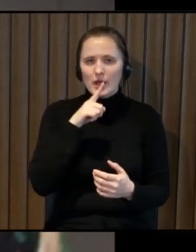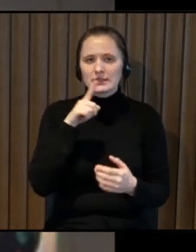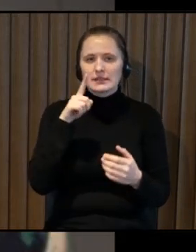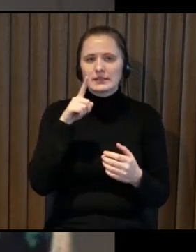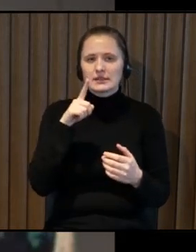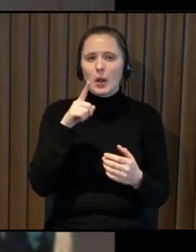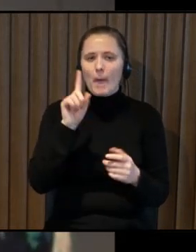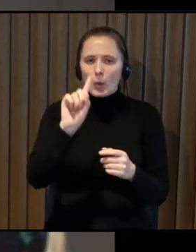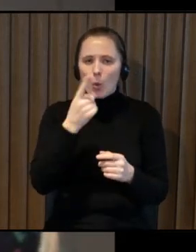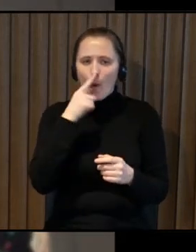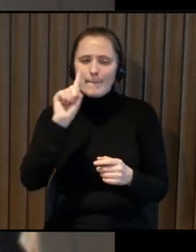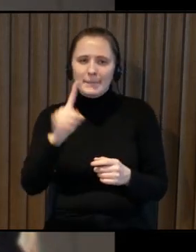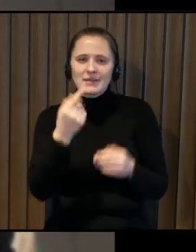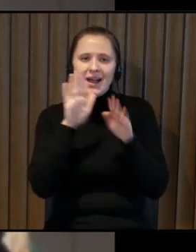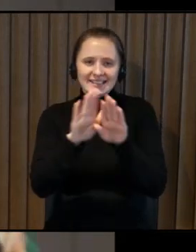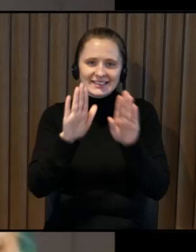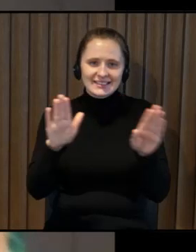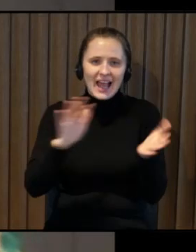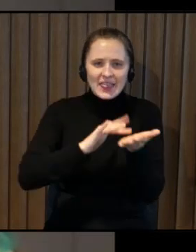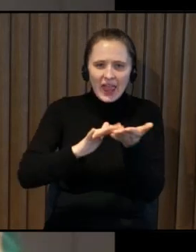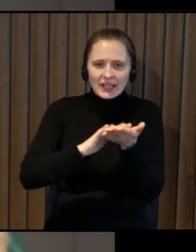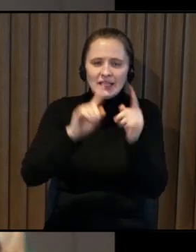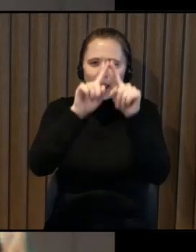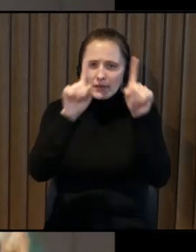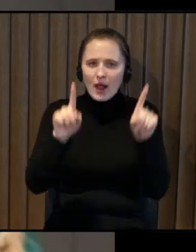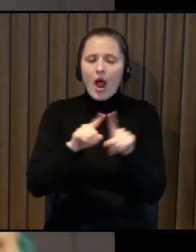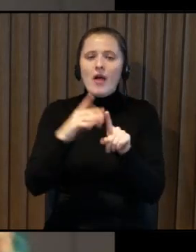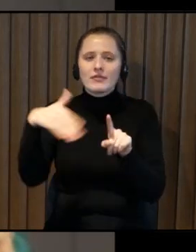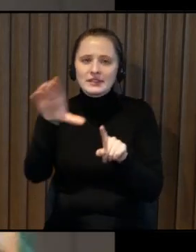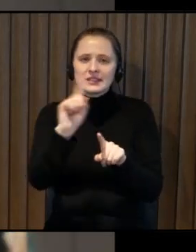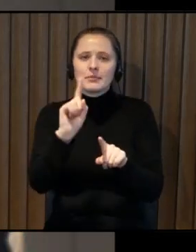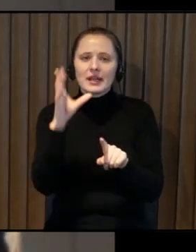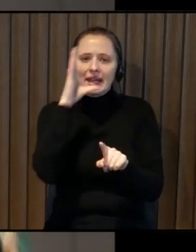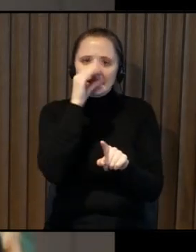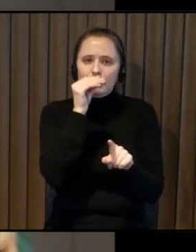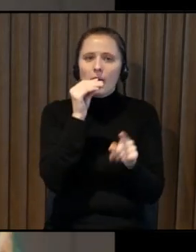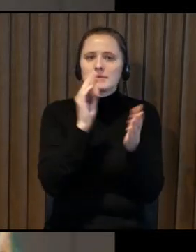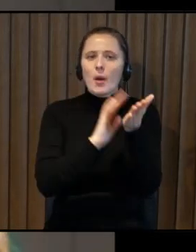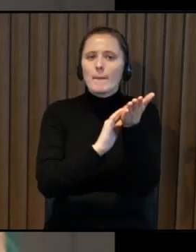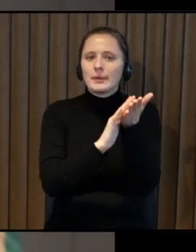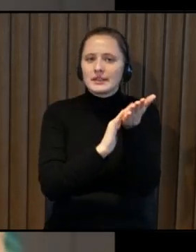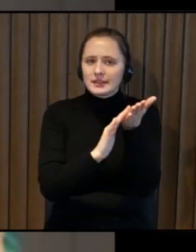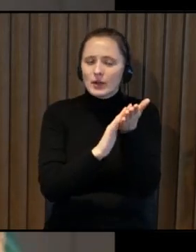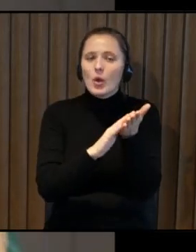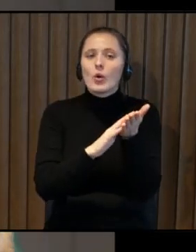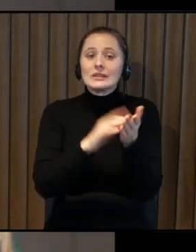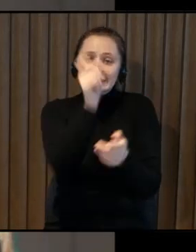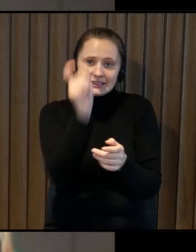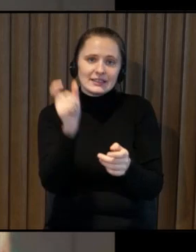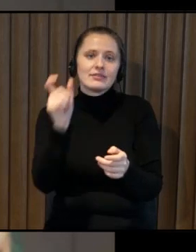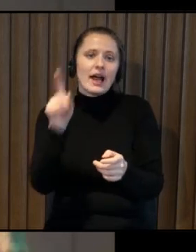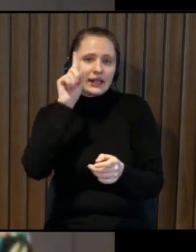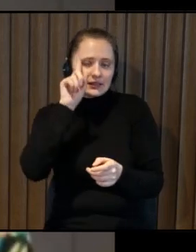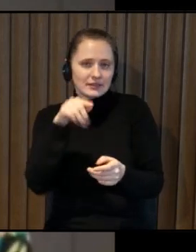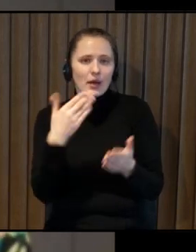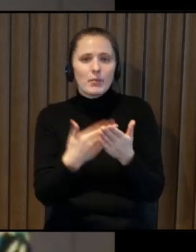only about myself, since I publicly put out these tactile works. It is allowed to touch all of